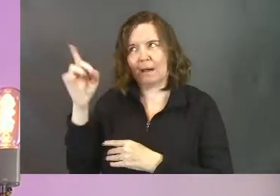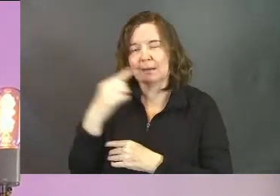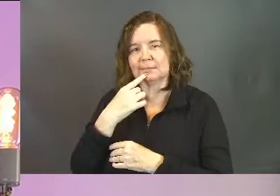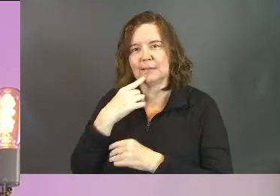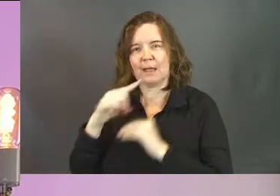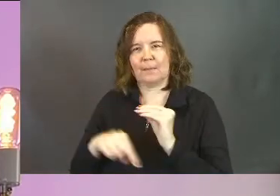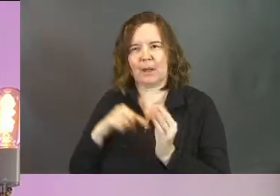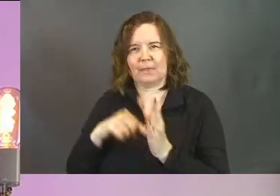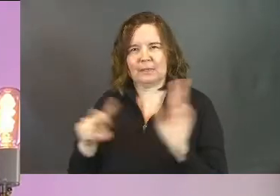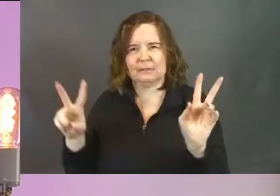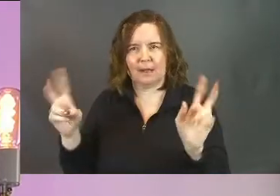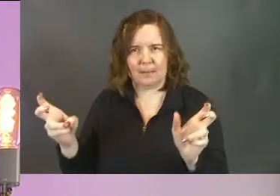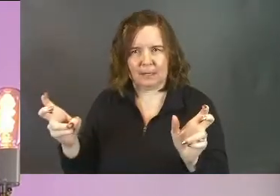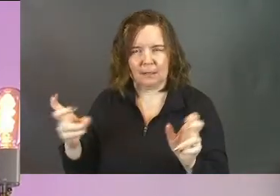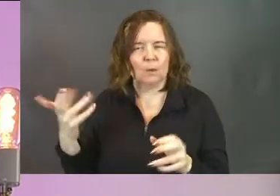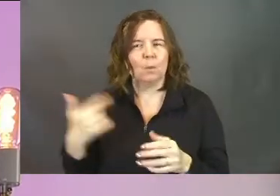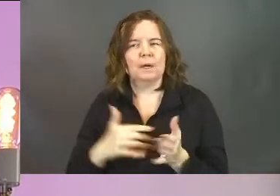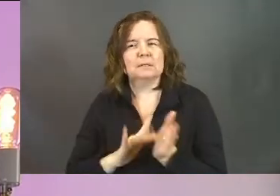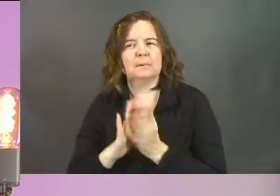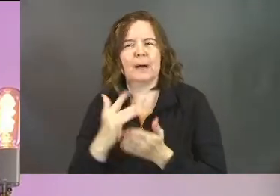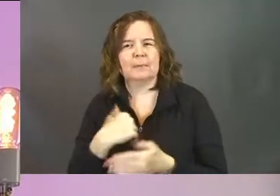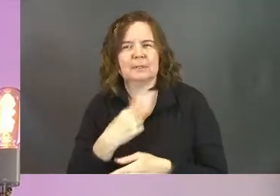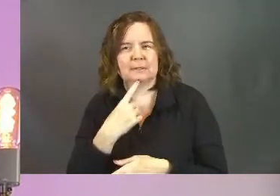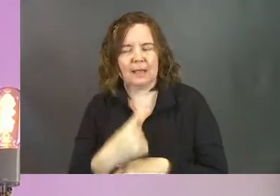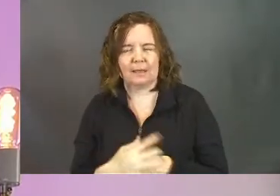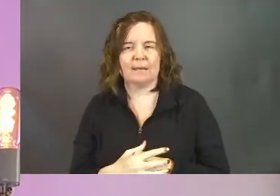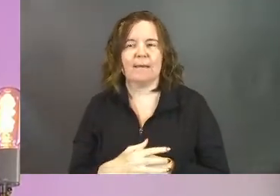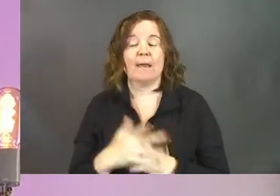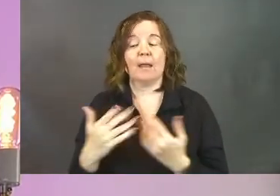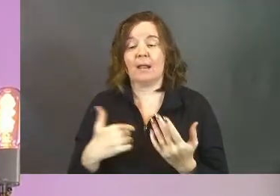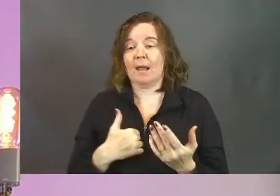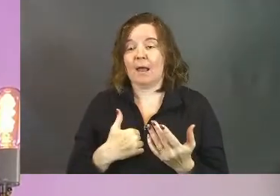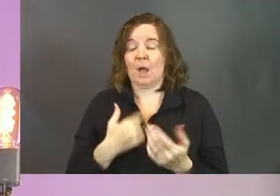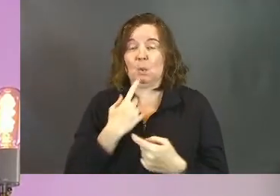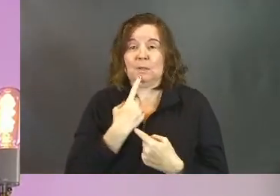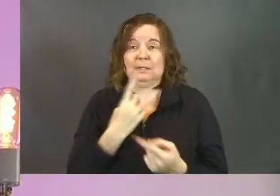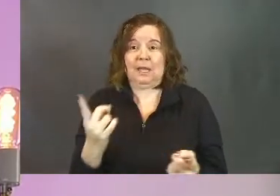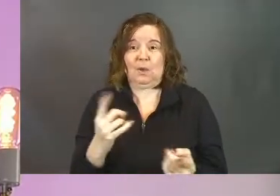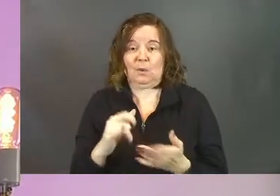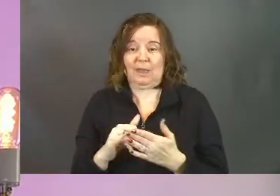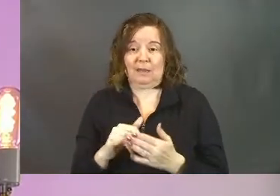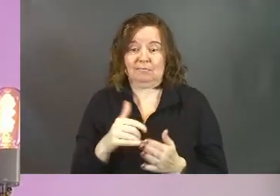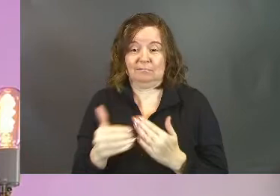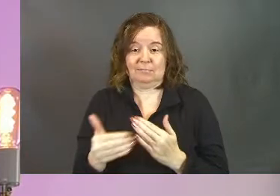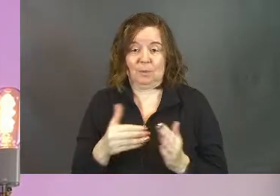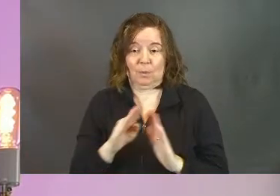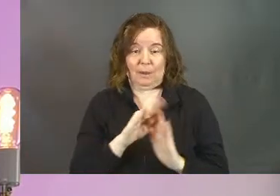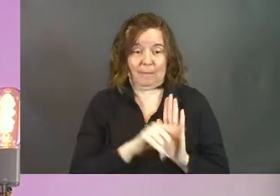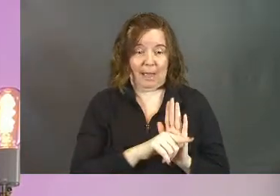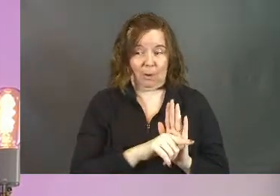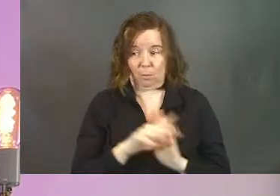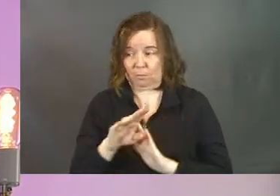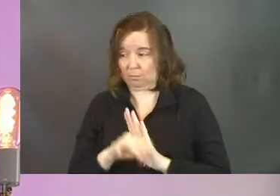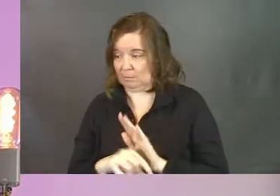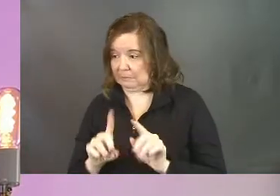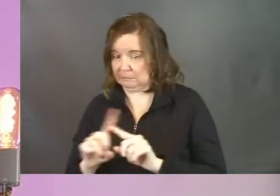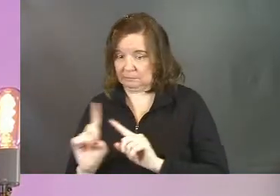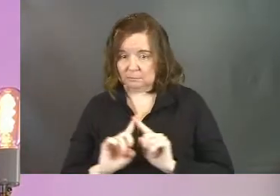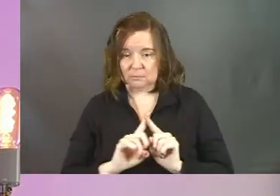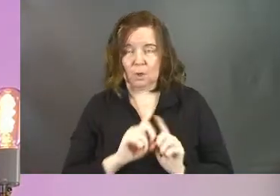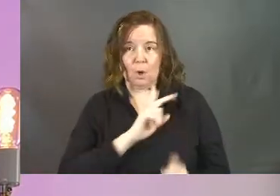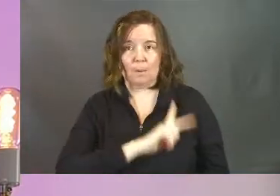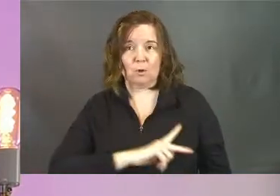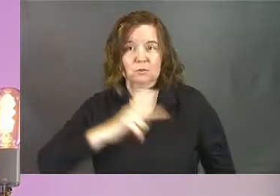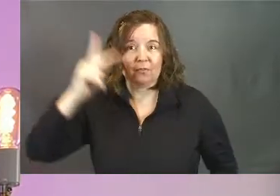say about this topic? What does the Bible say? And I would just tell you that no matter what background you're coming from, what